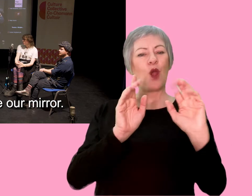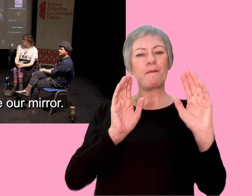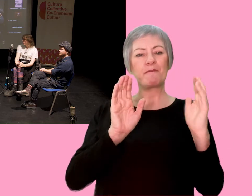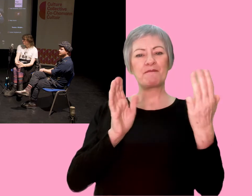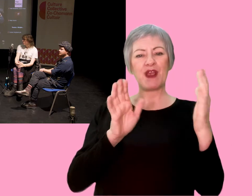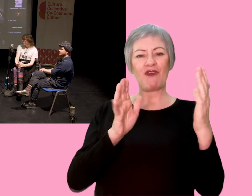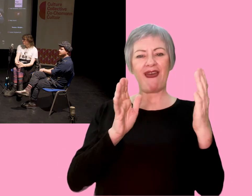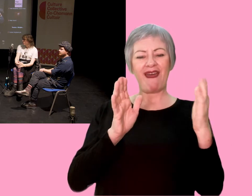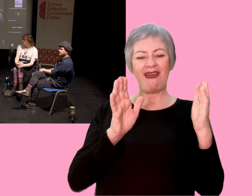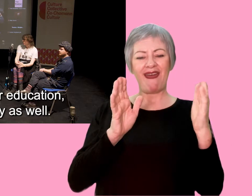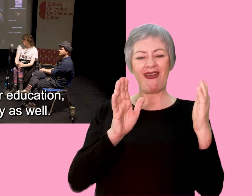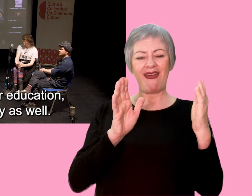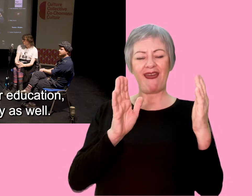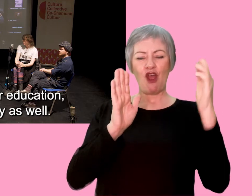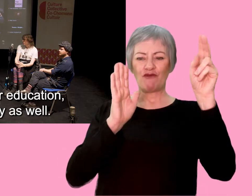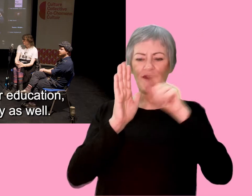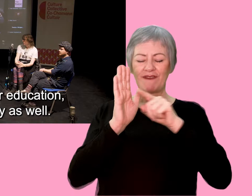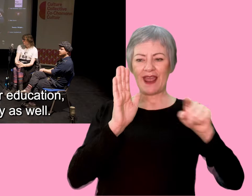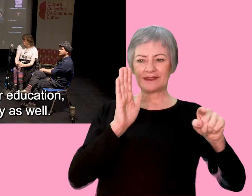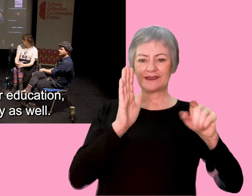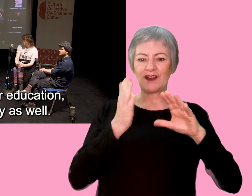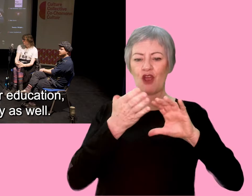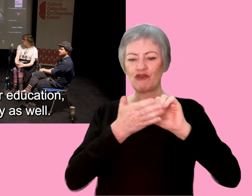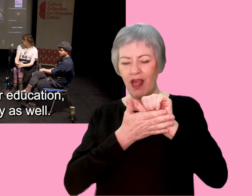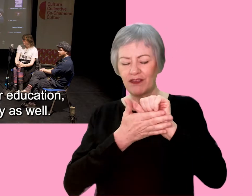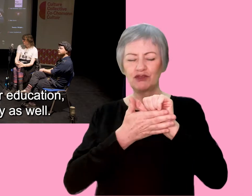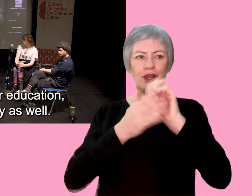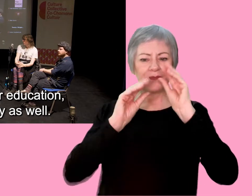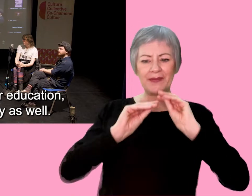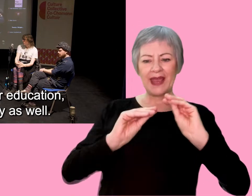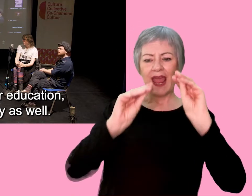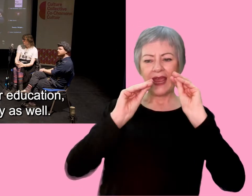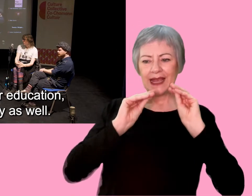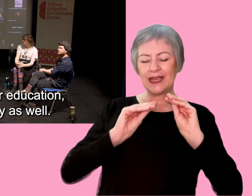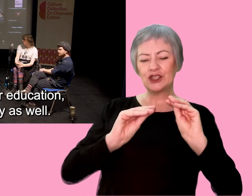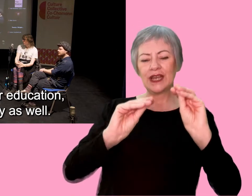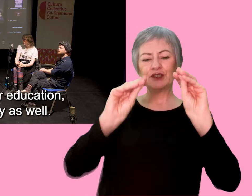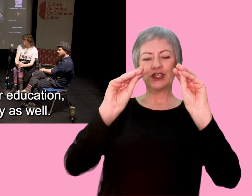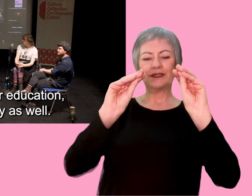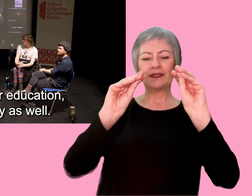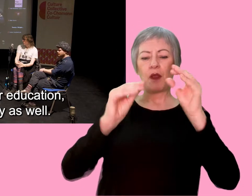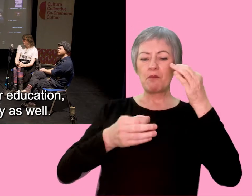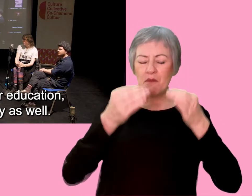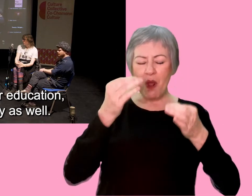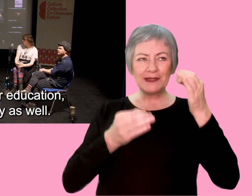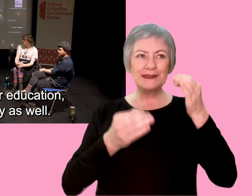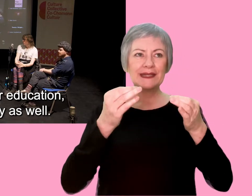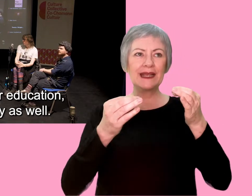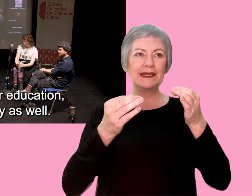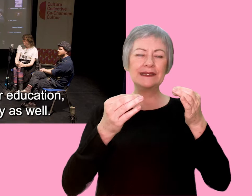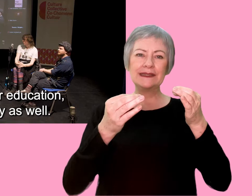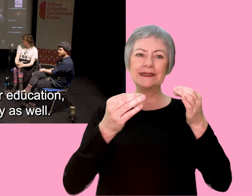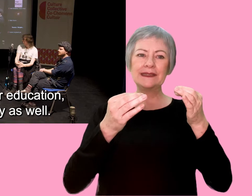our mirror. So reflecting our culture, our education, our